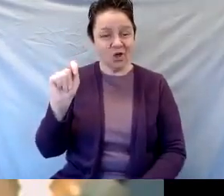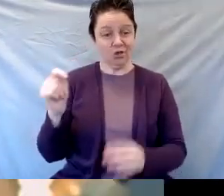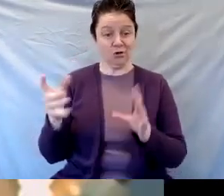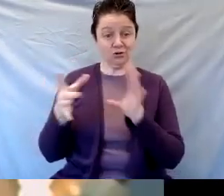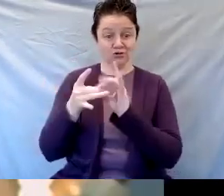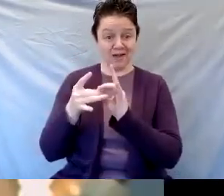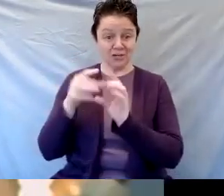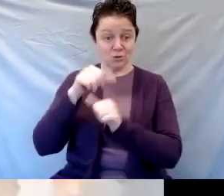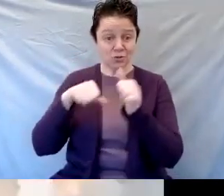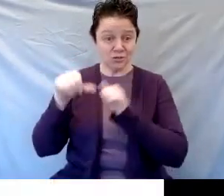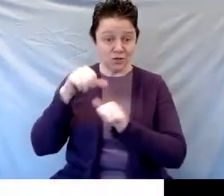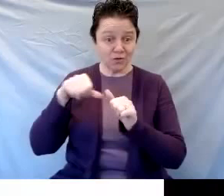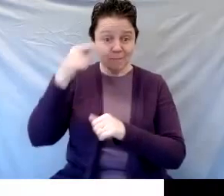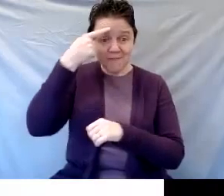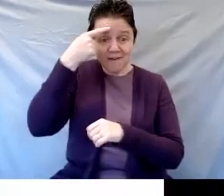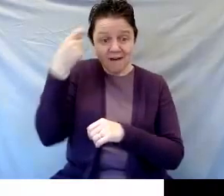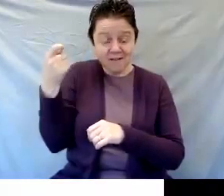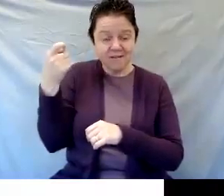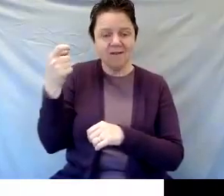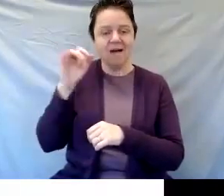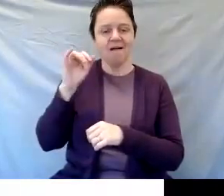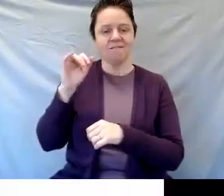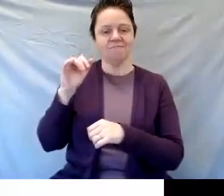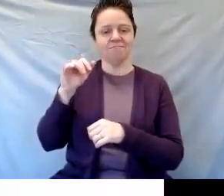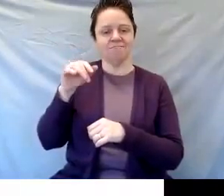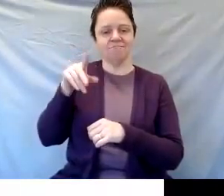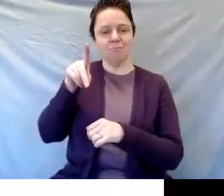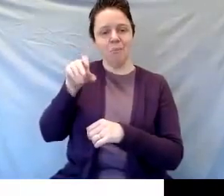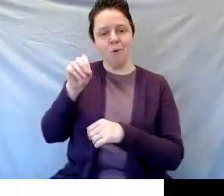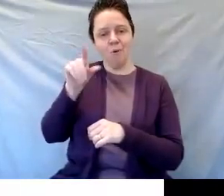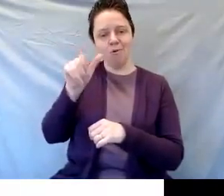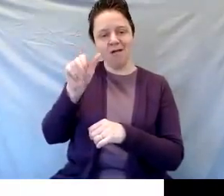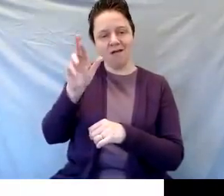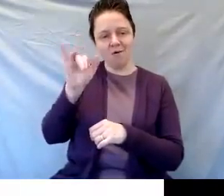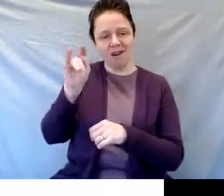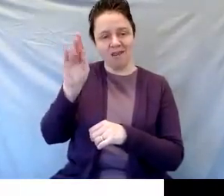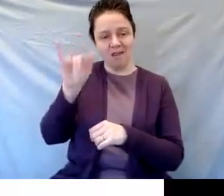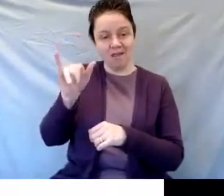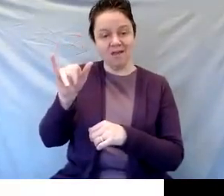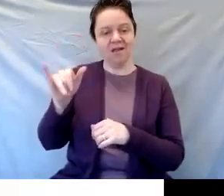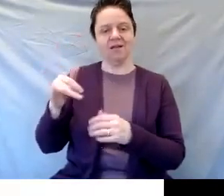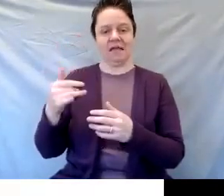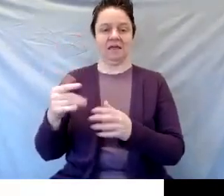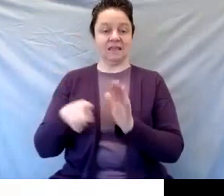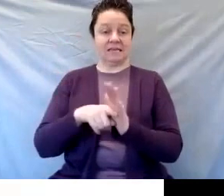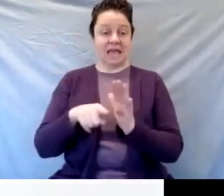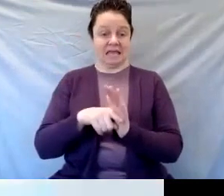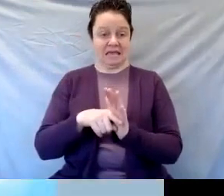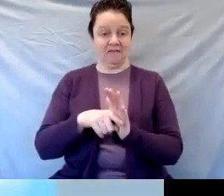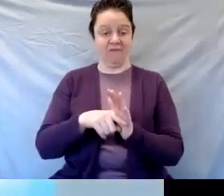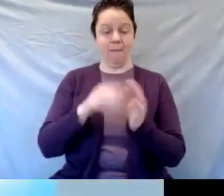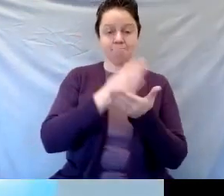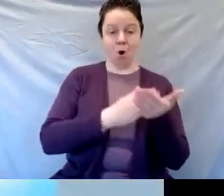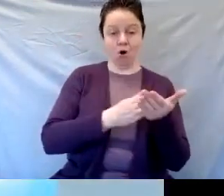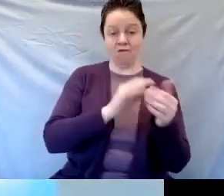another because of this polarity. And so what we're seeing here is the negative end of the oxygen can be attracted to the positive